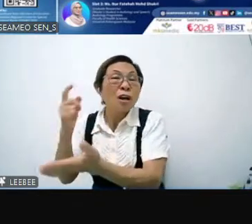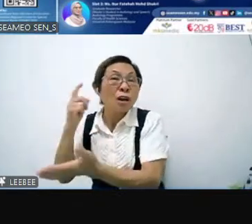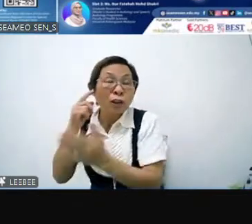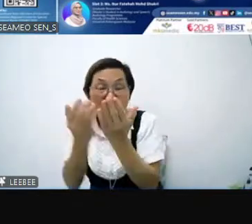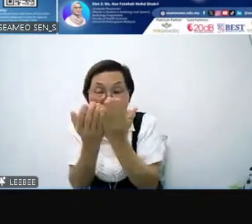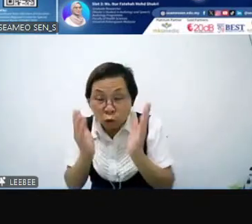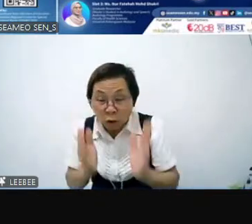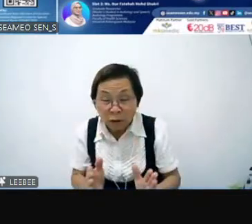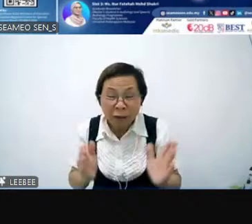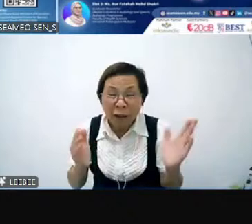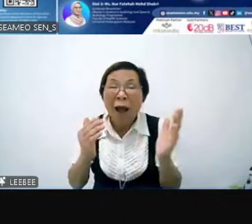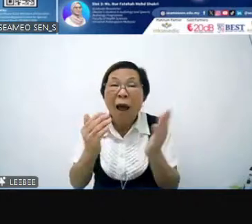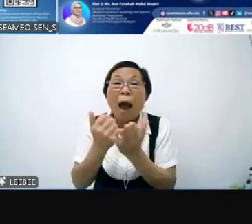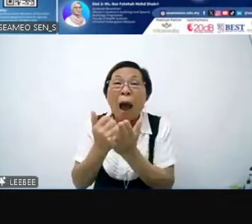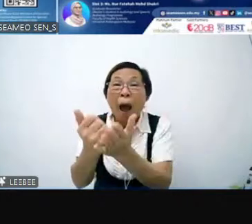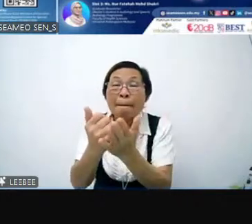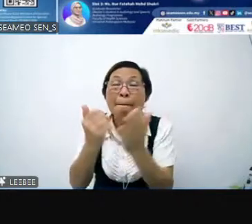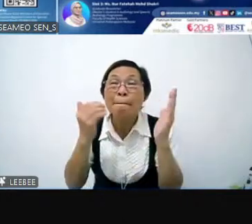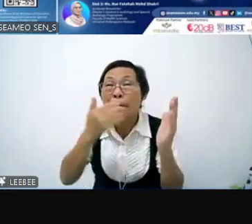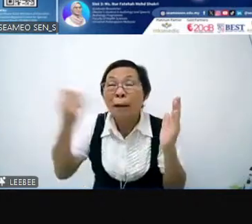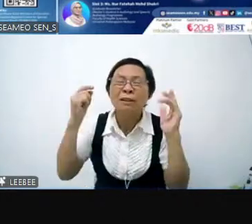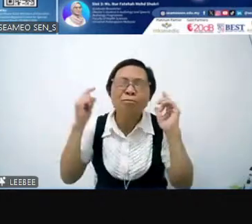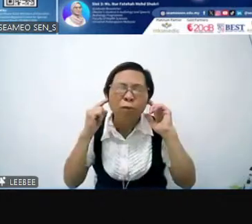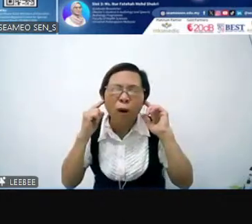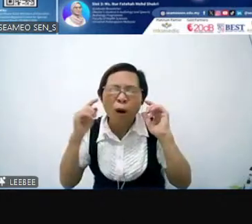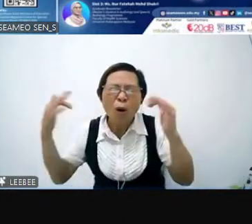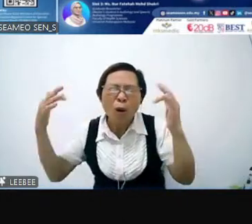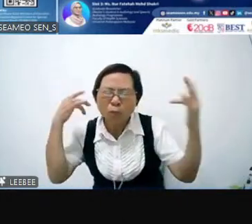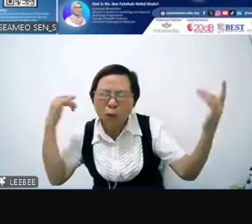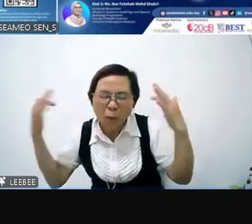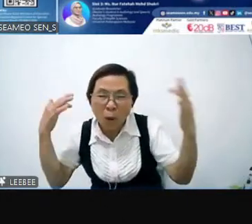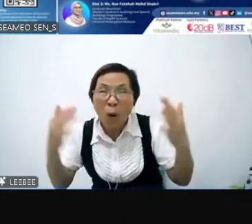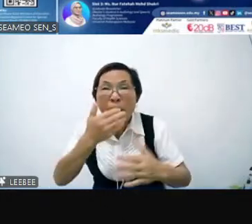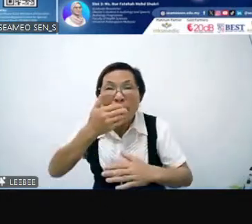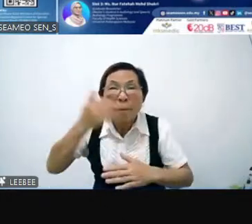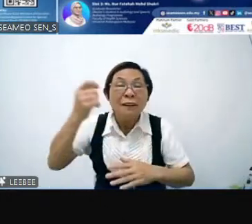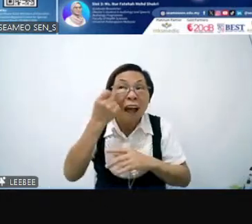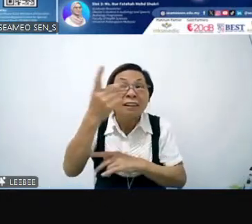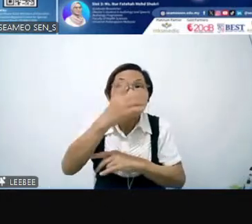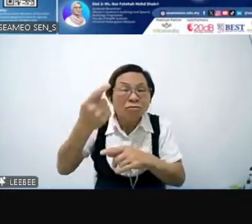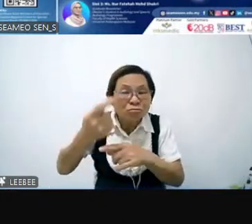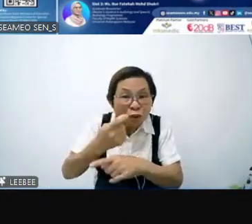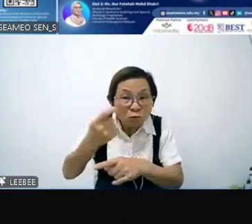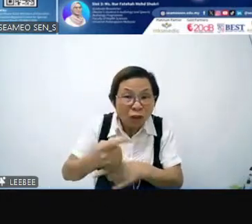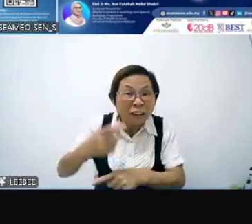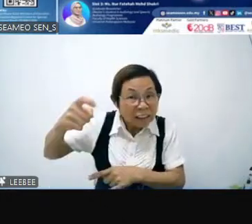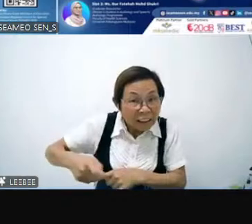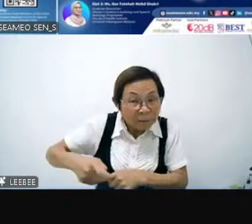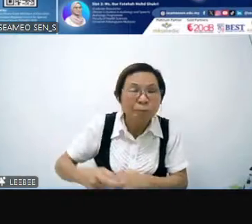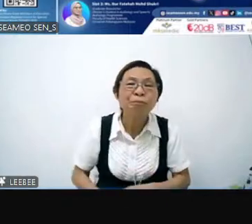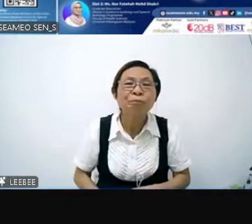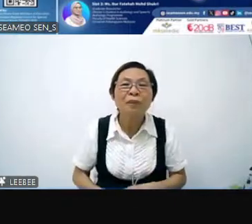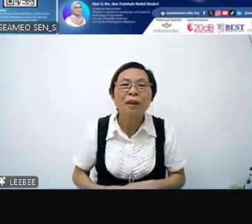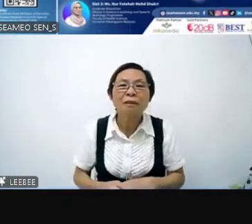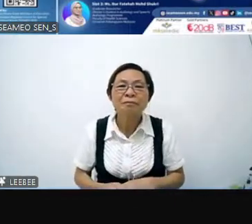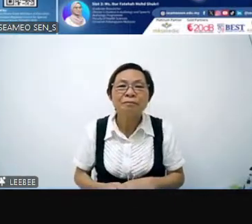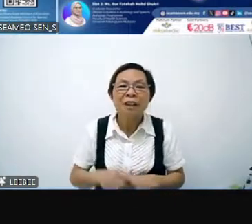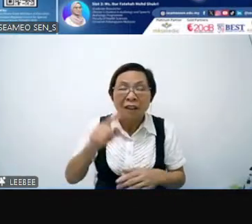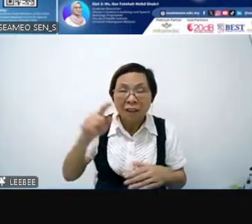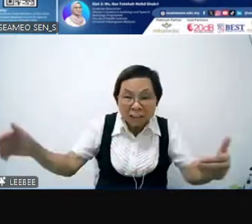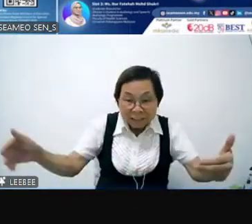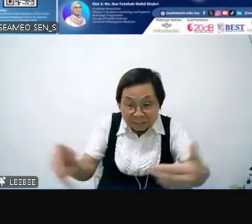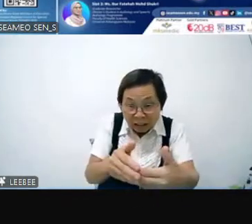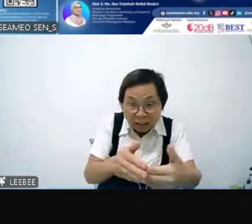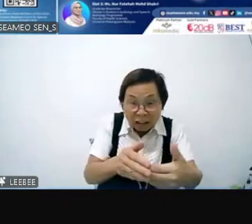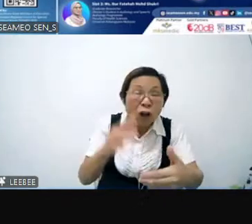noisy environments, showing a need for better understanding and training. By bridging these knowledge gaps,